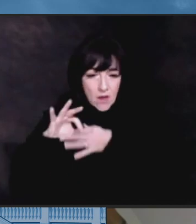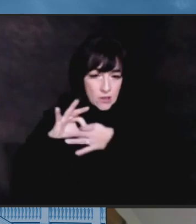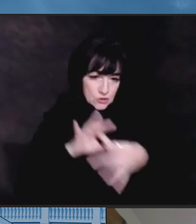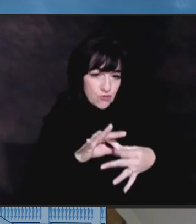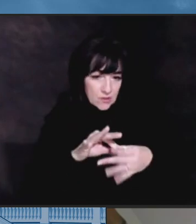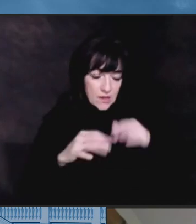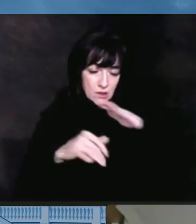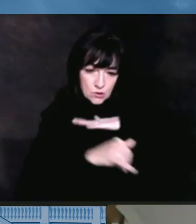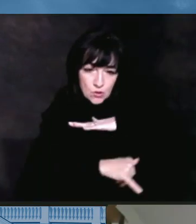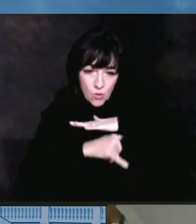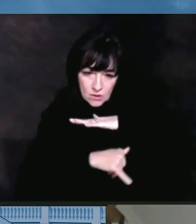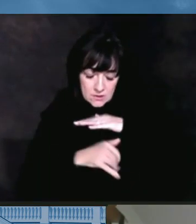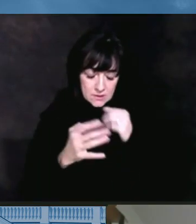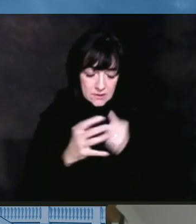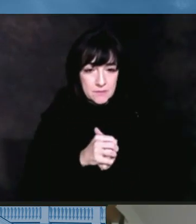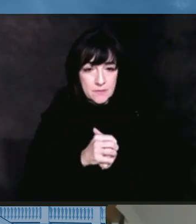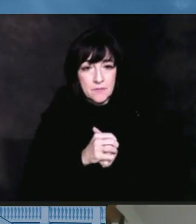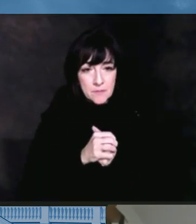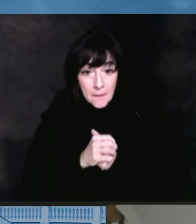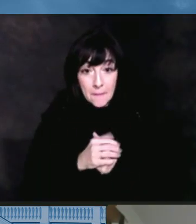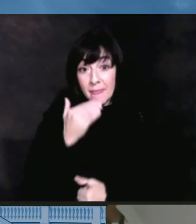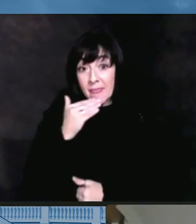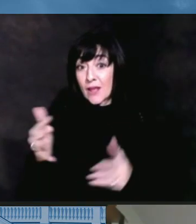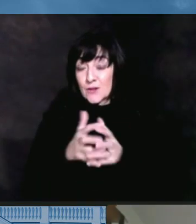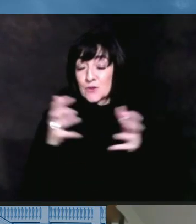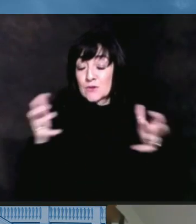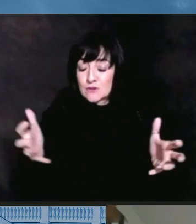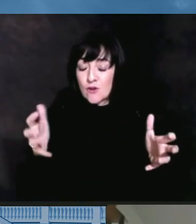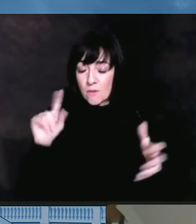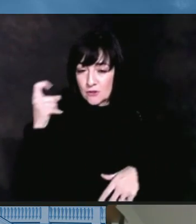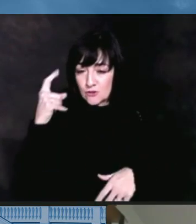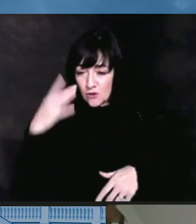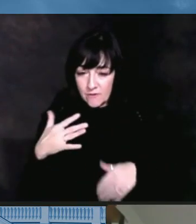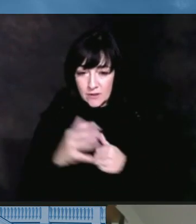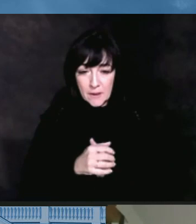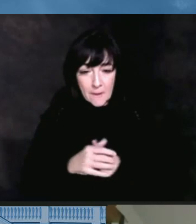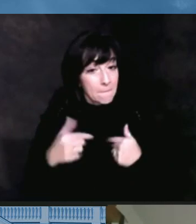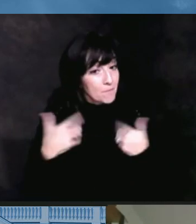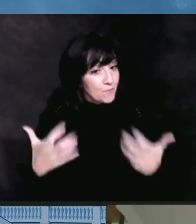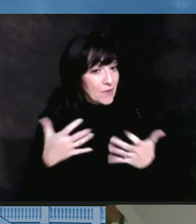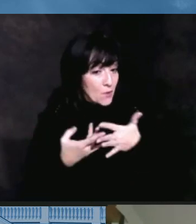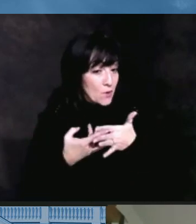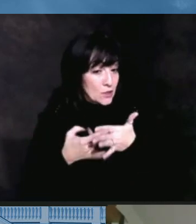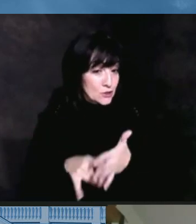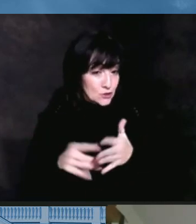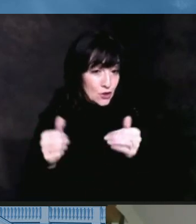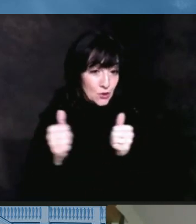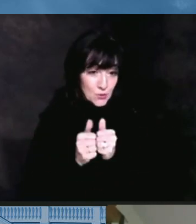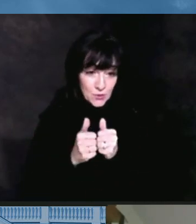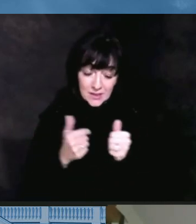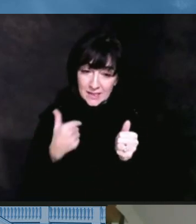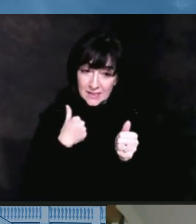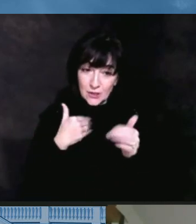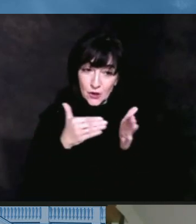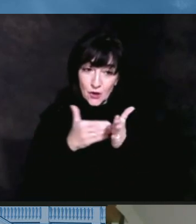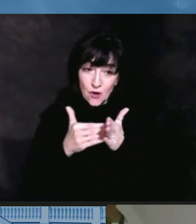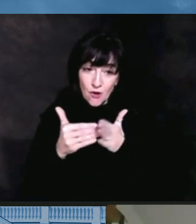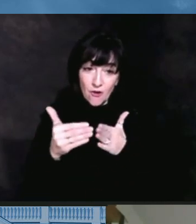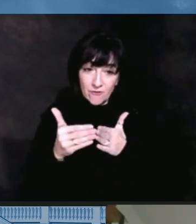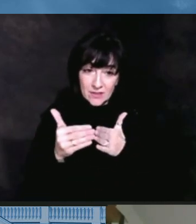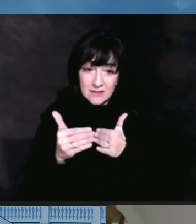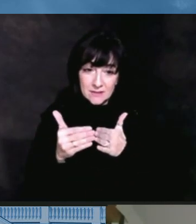this. Thank you so much, Governor. So I want to start with, as I often do in